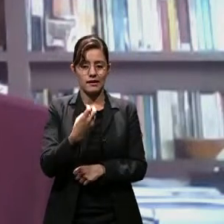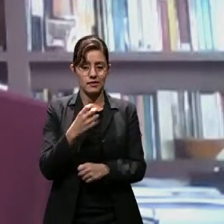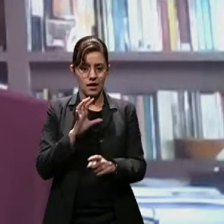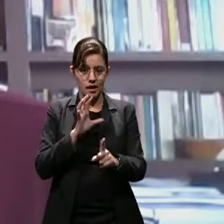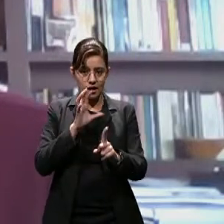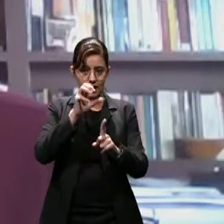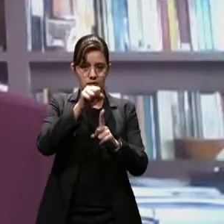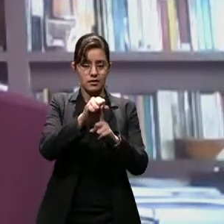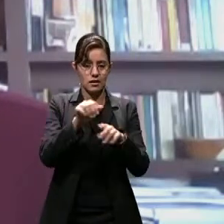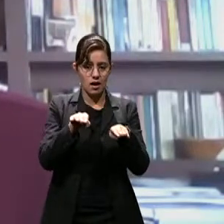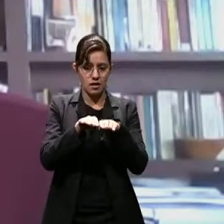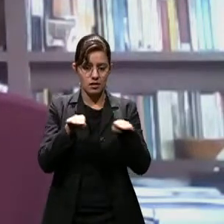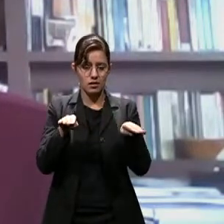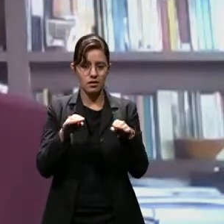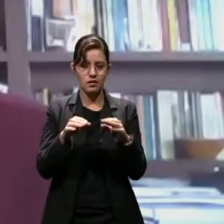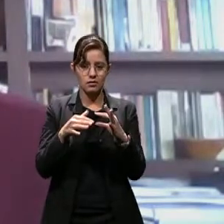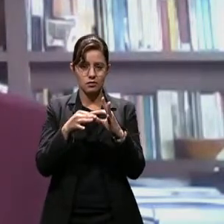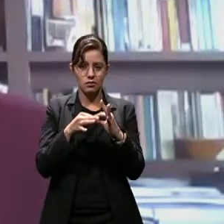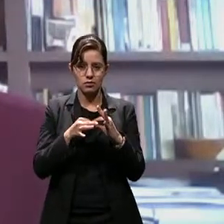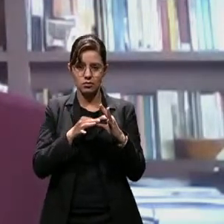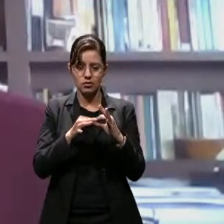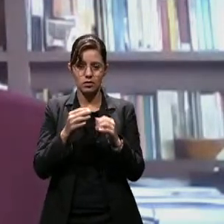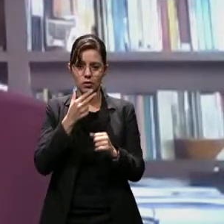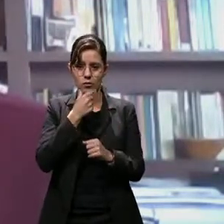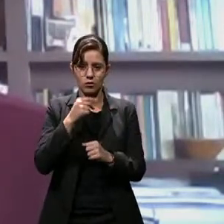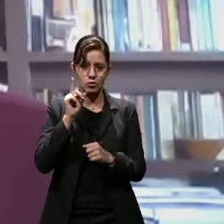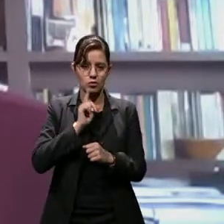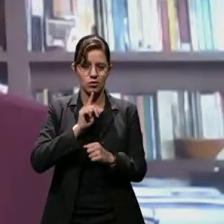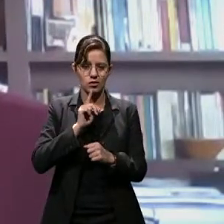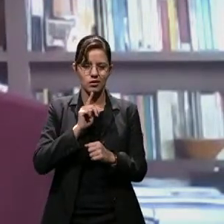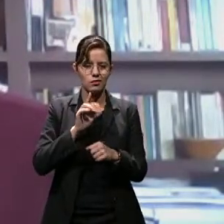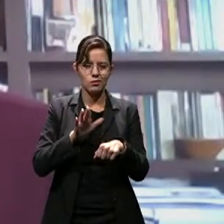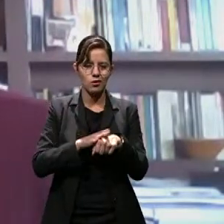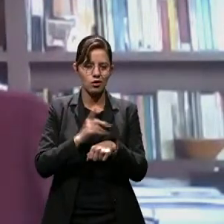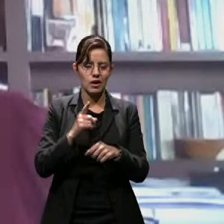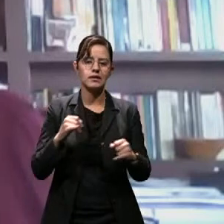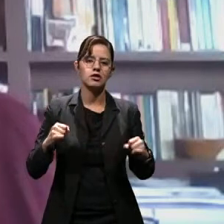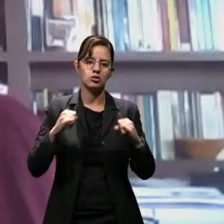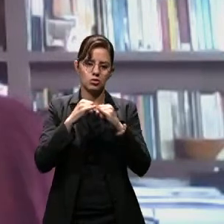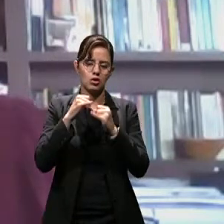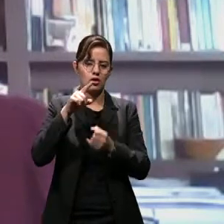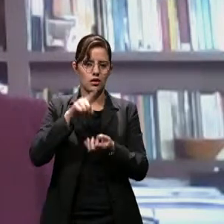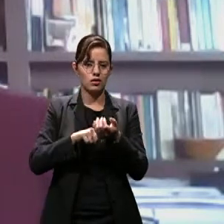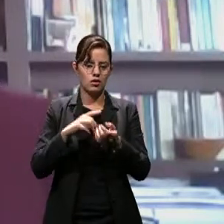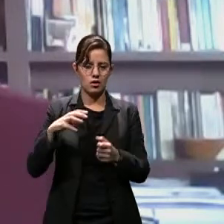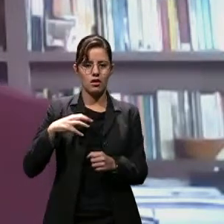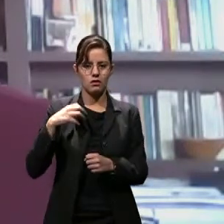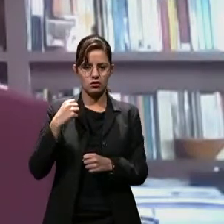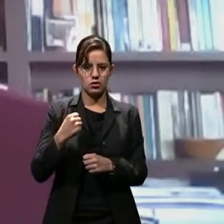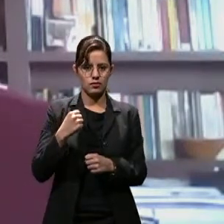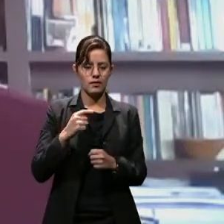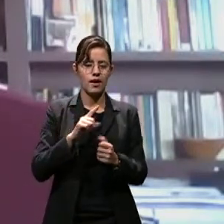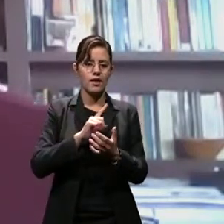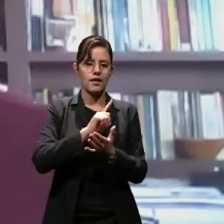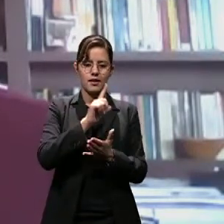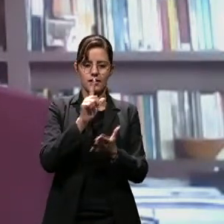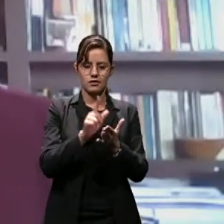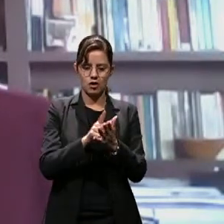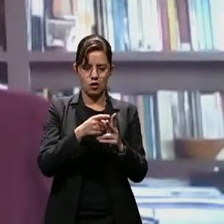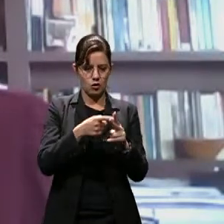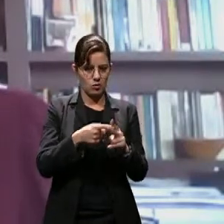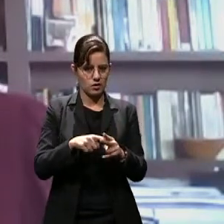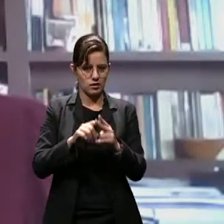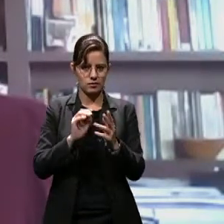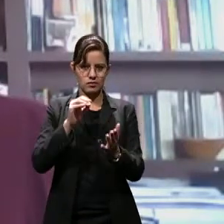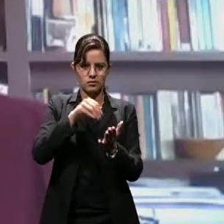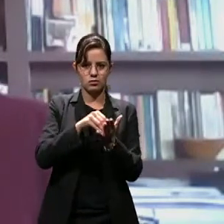is thanks to institutional synergy in the legislative. In the legislature, the reform